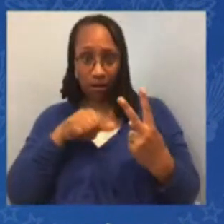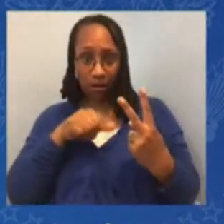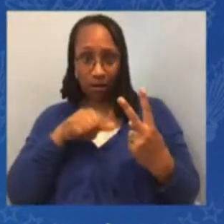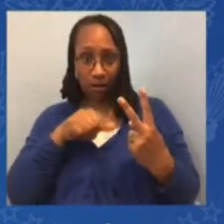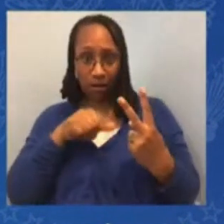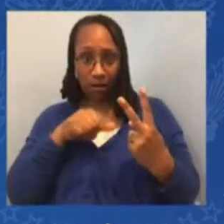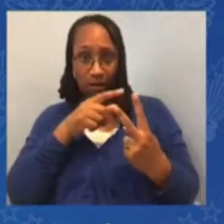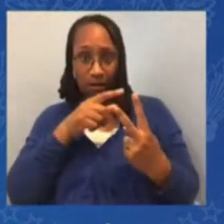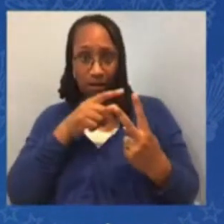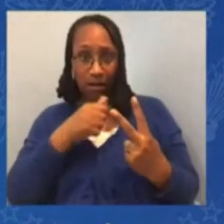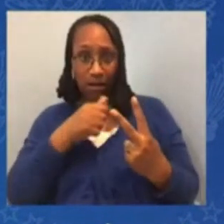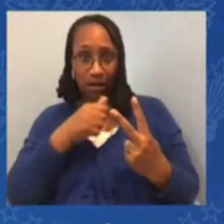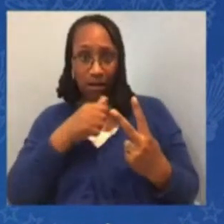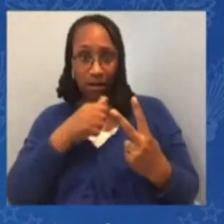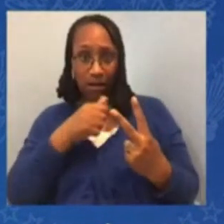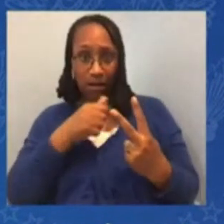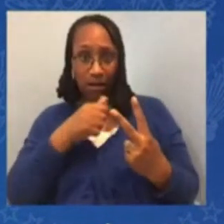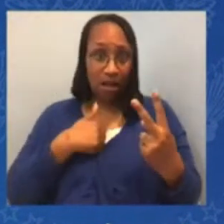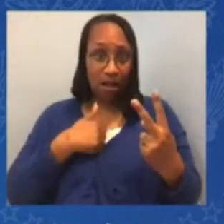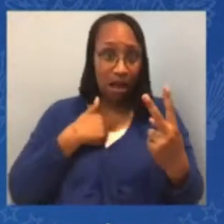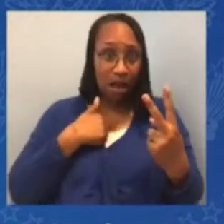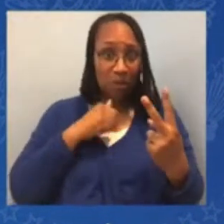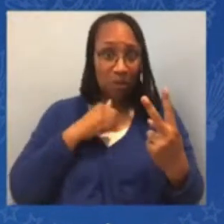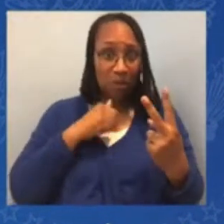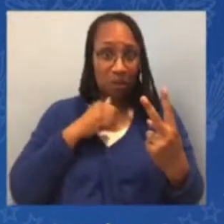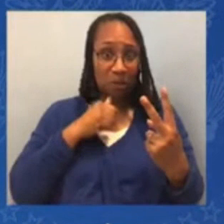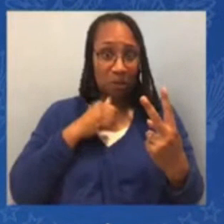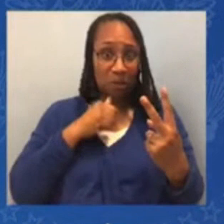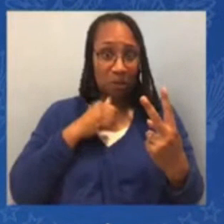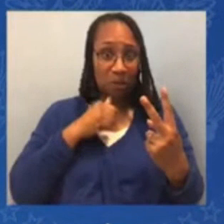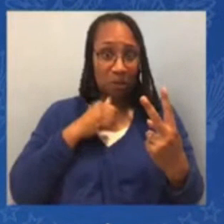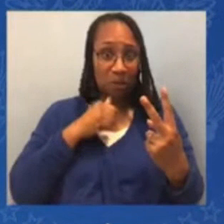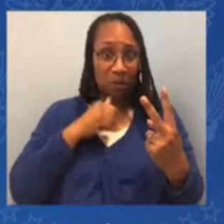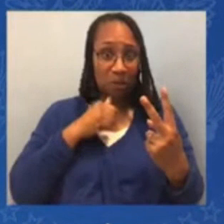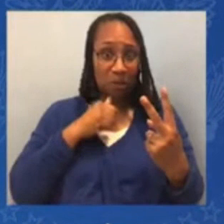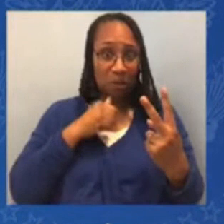and volunteered to spend a year in Iraq, died of stage 4 glioblastoma.